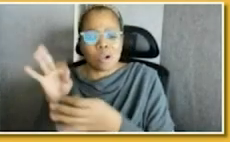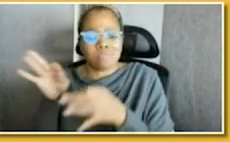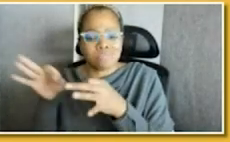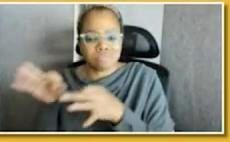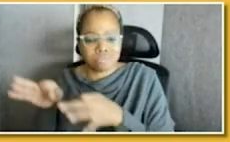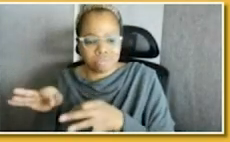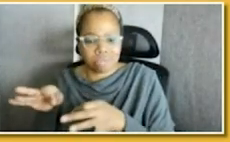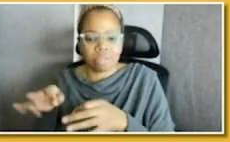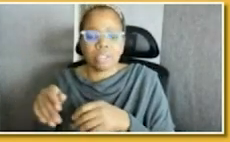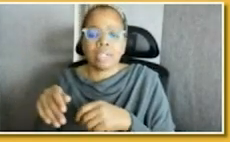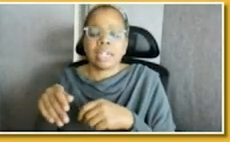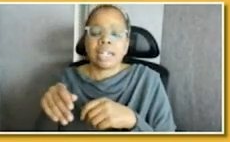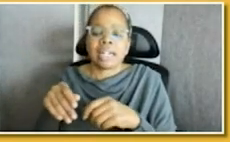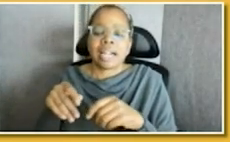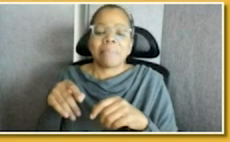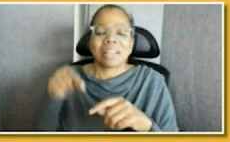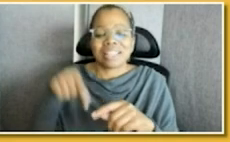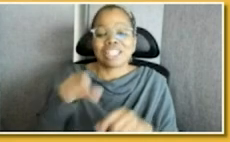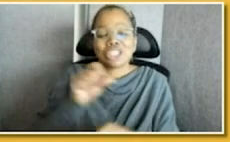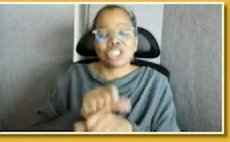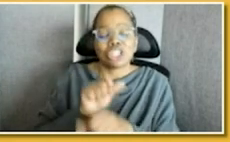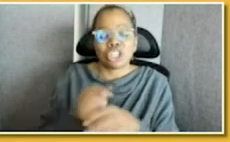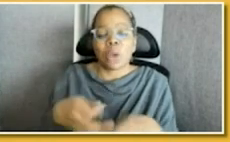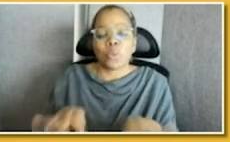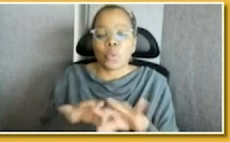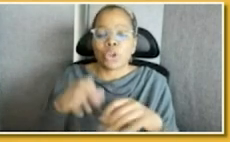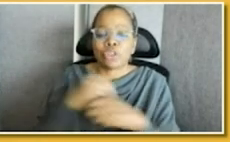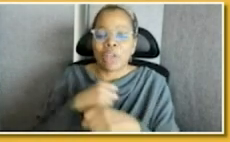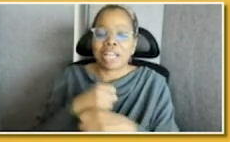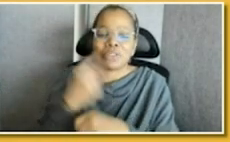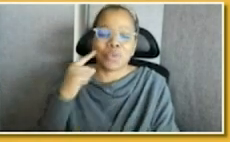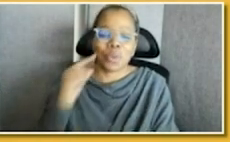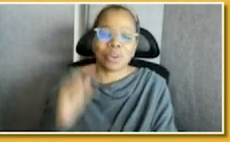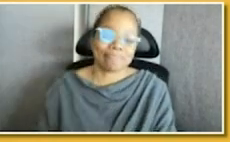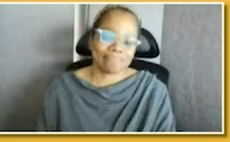It's a job worth fighting for a lot of people.